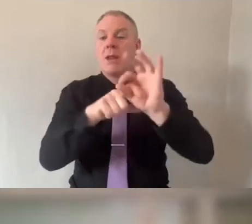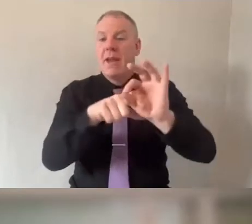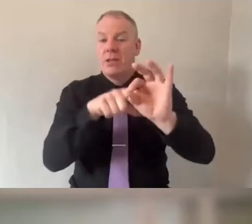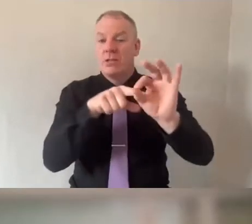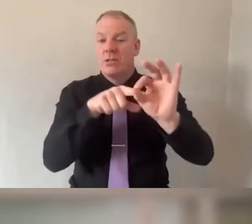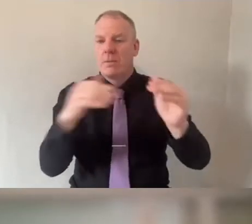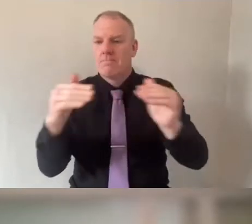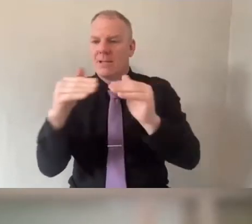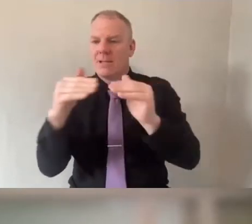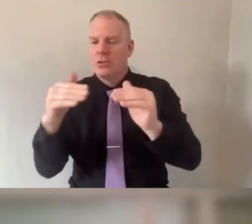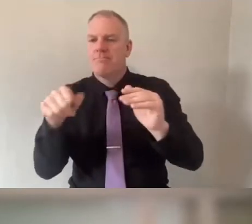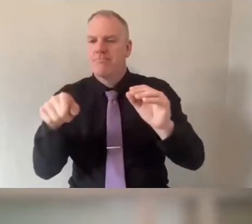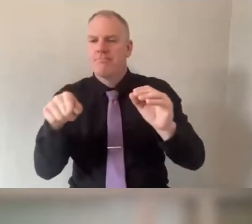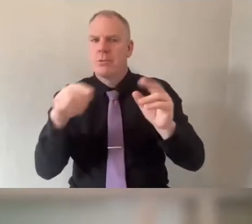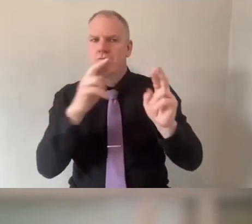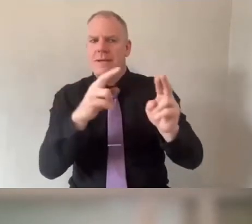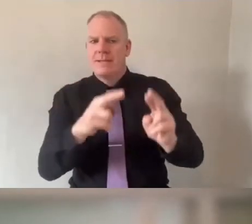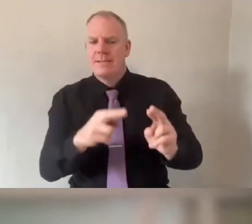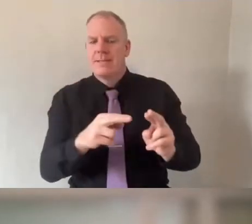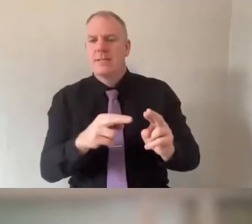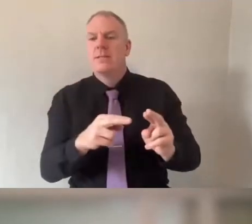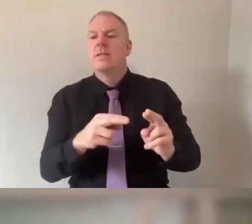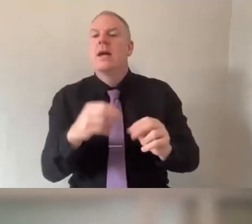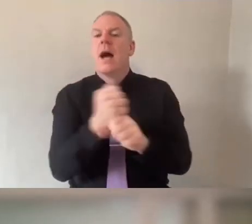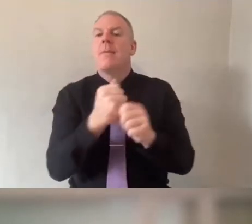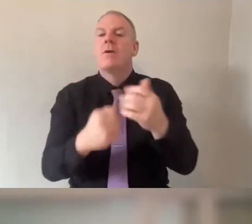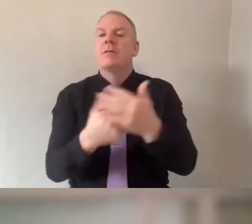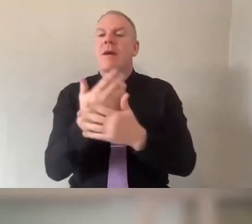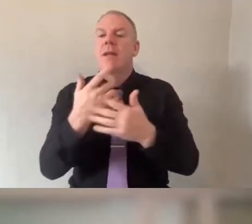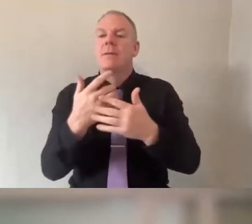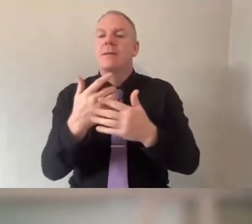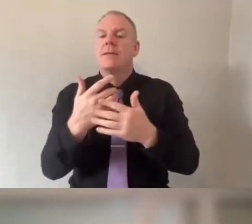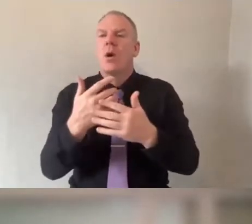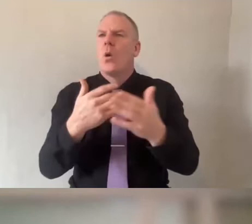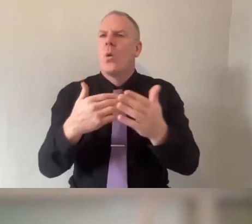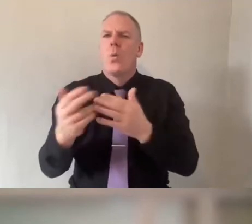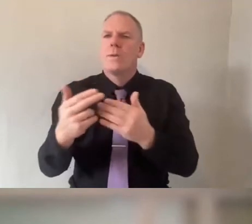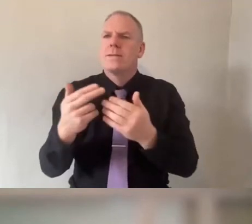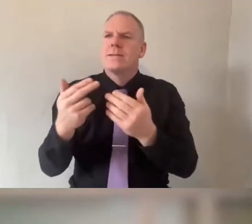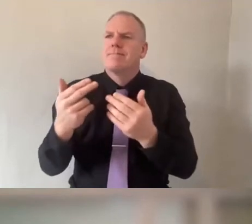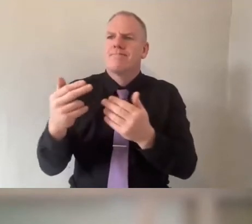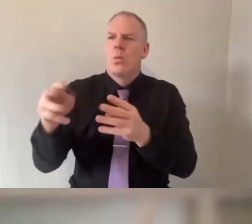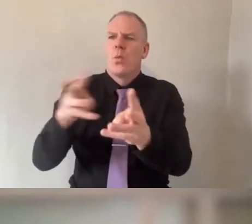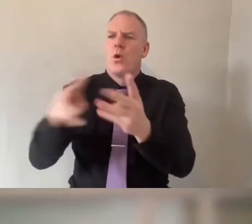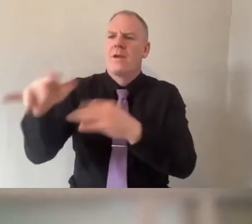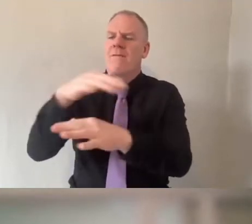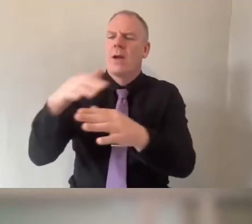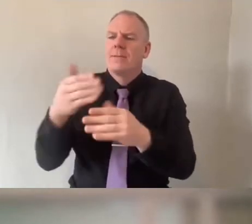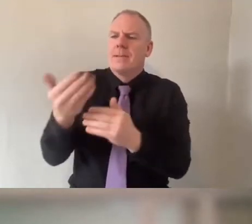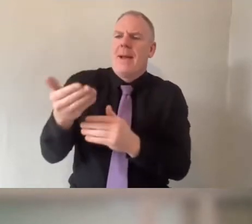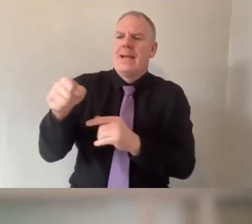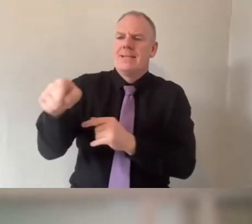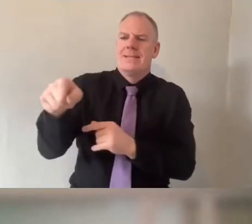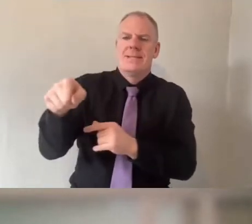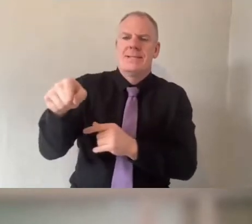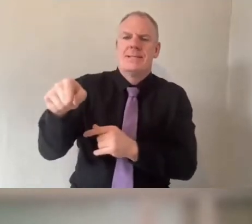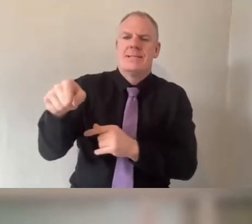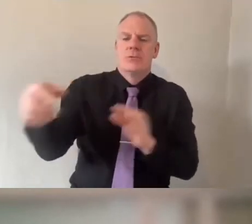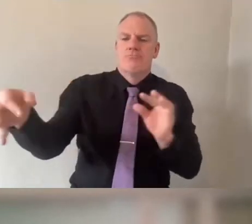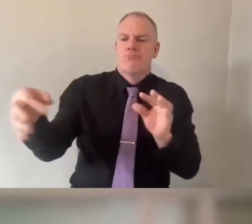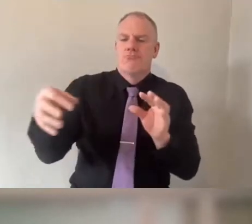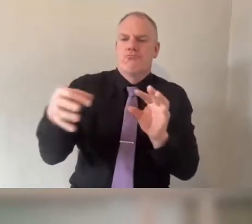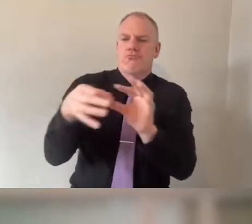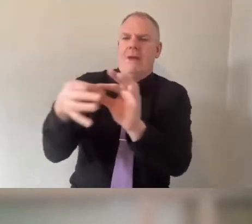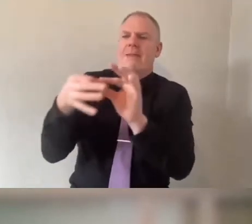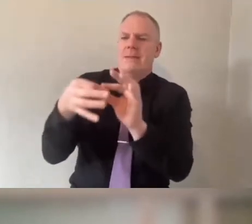the right ones. And it was very much about developing this dynamic demand-led approach relevant to what business needed